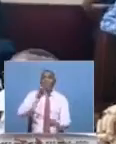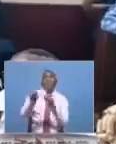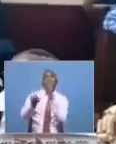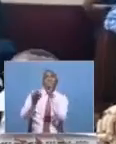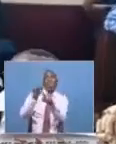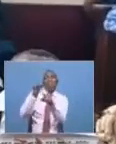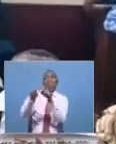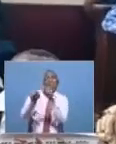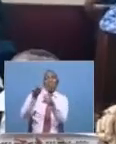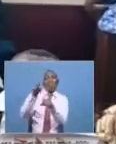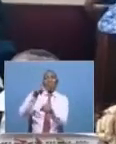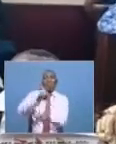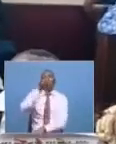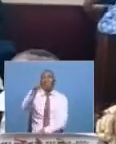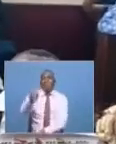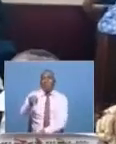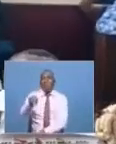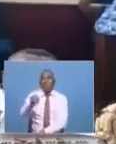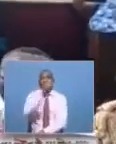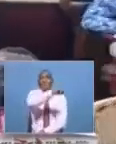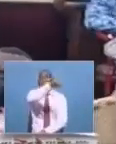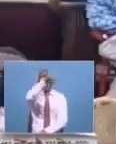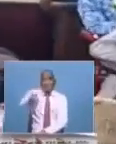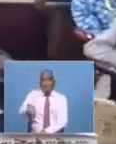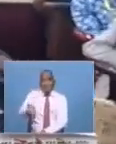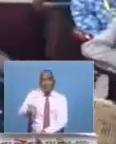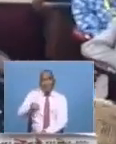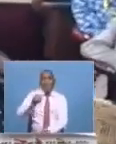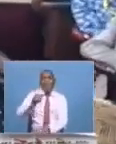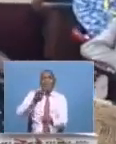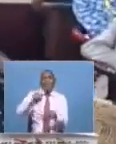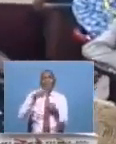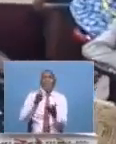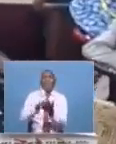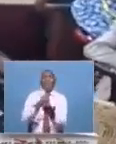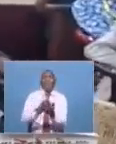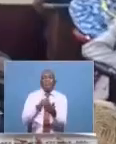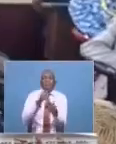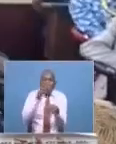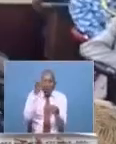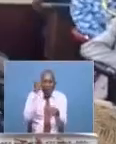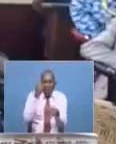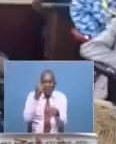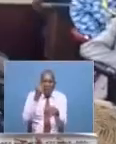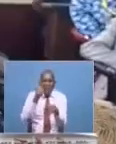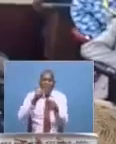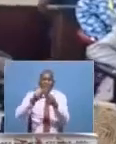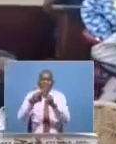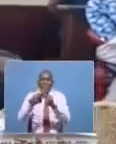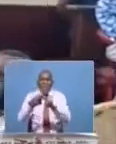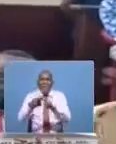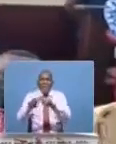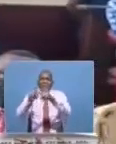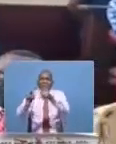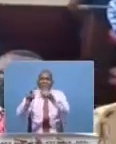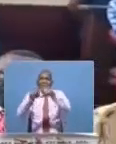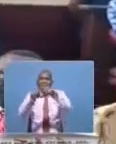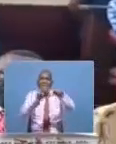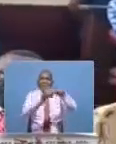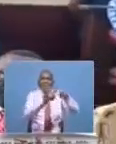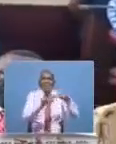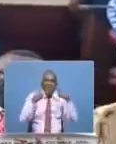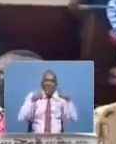that she would testify about matters which are within her sole